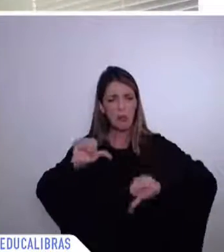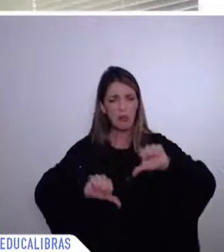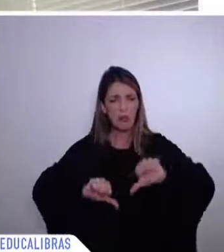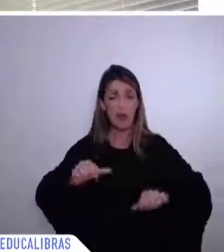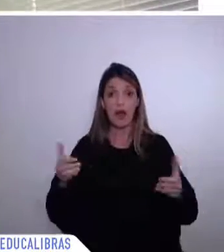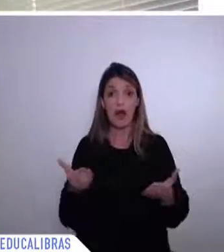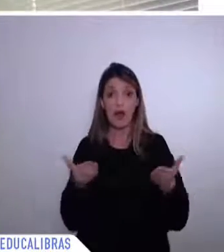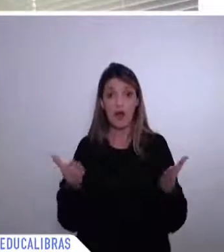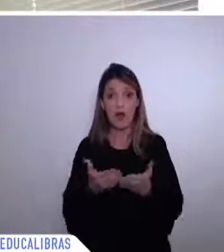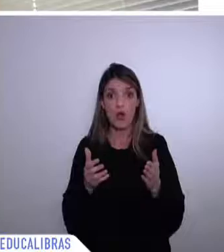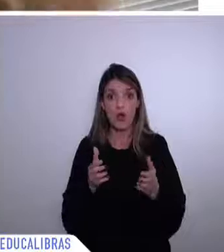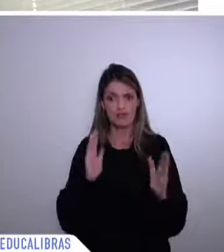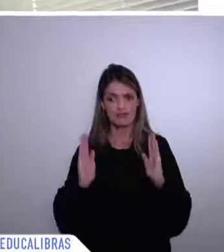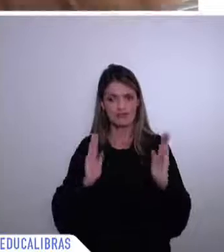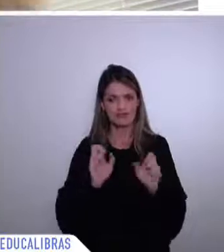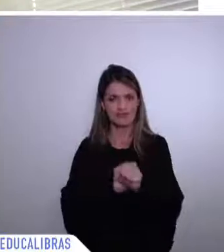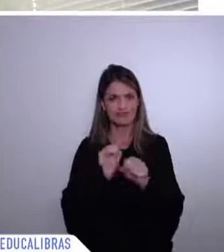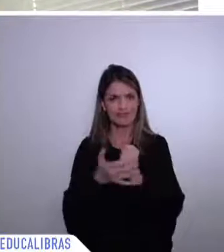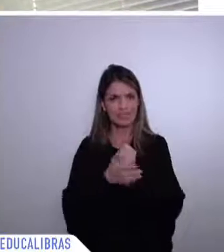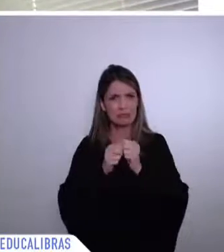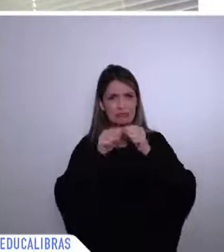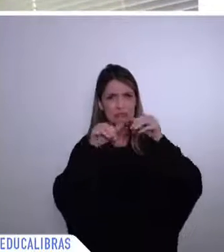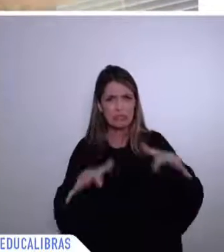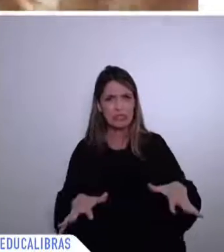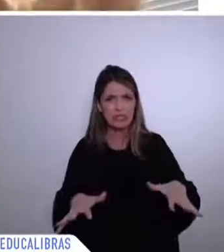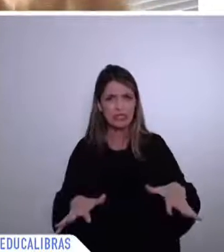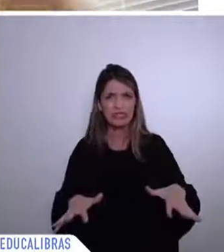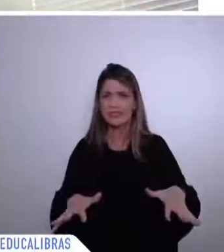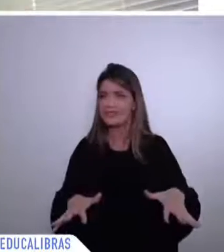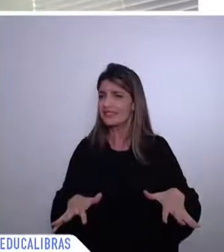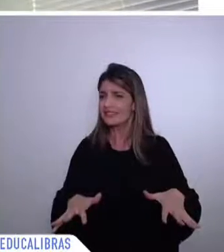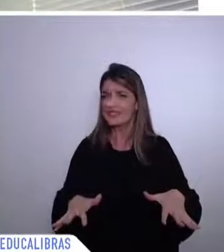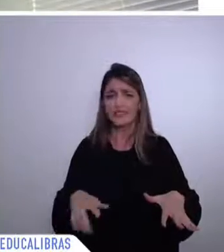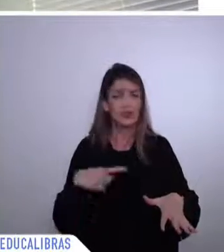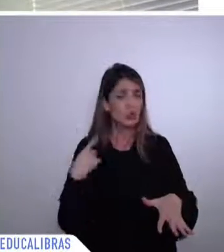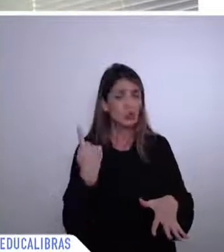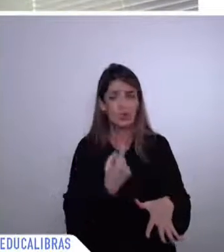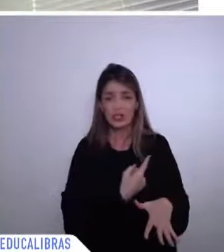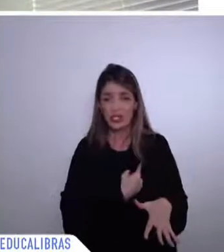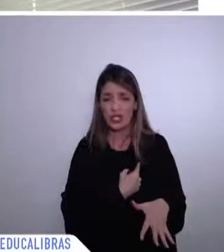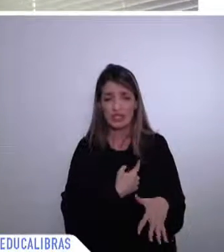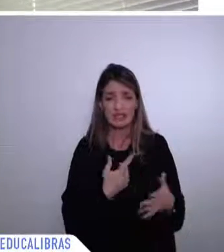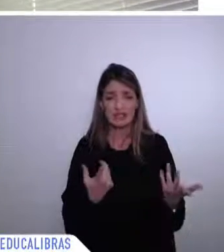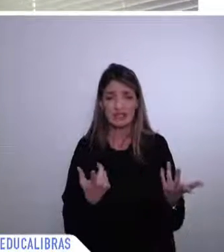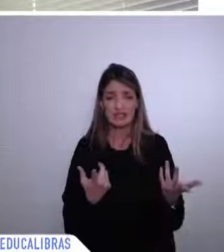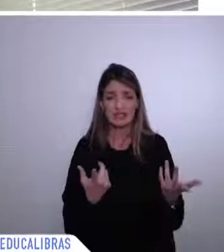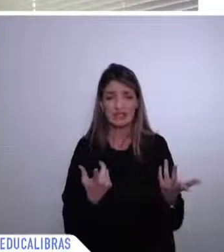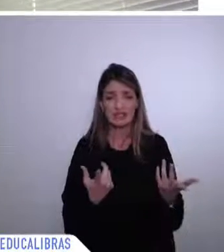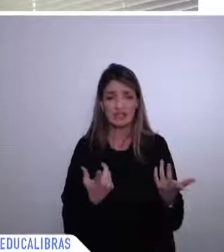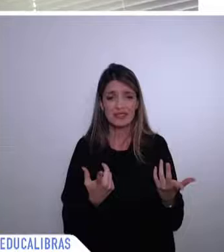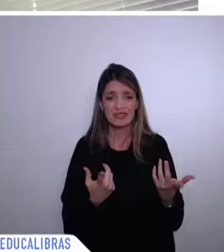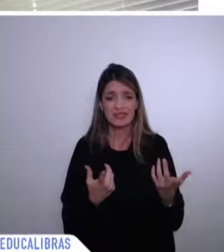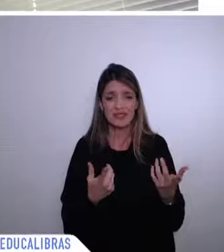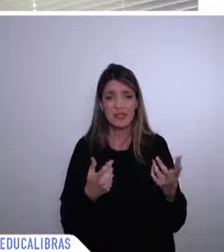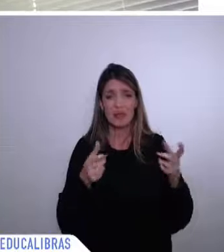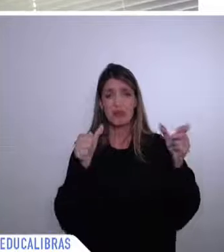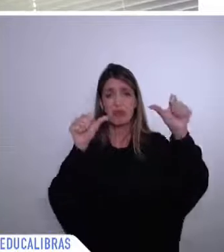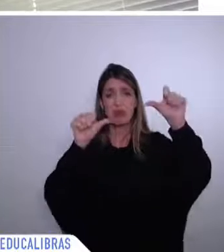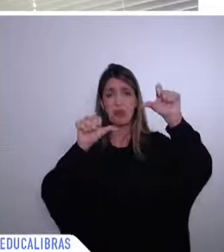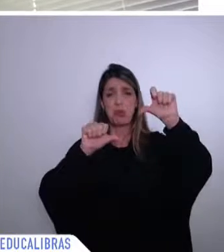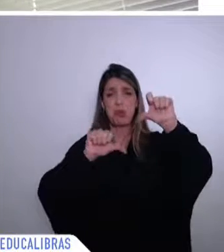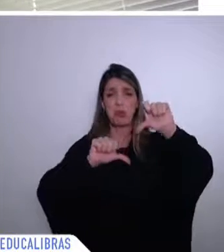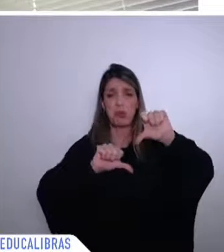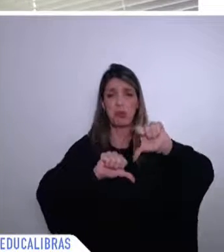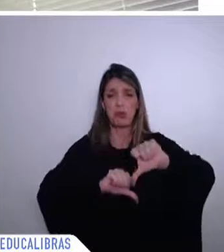with the pandemics on top of that, we are more and more distant from achieving